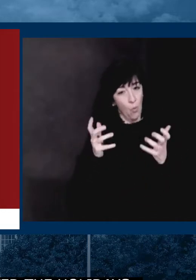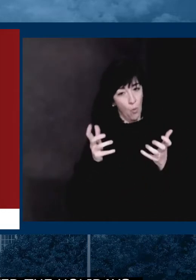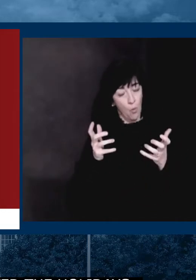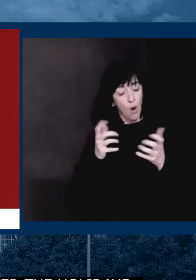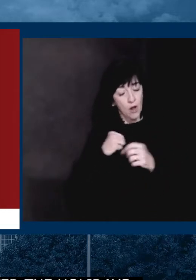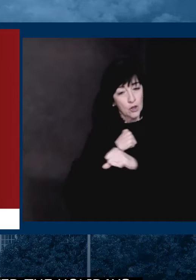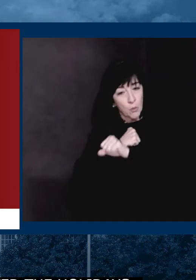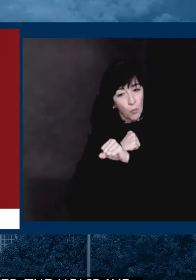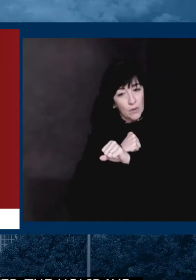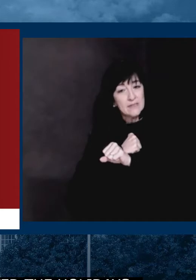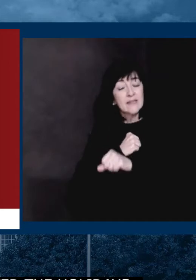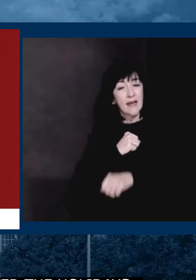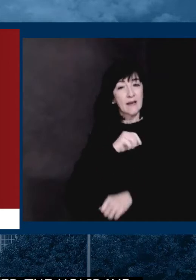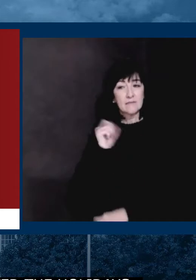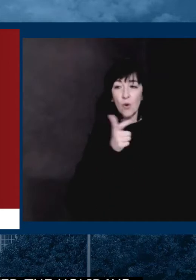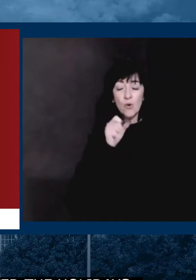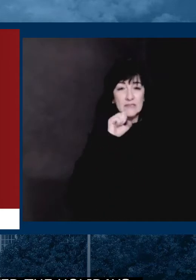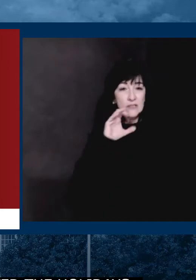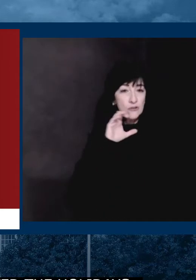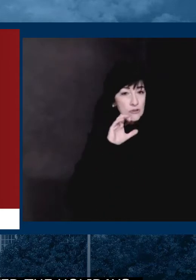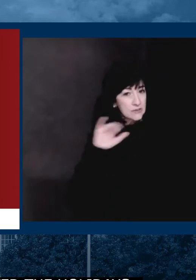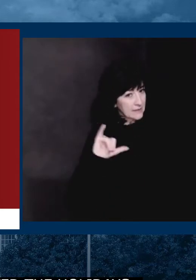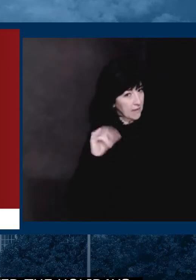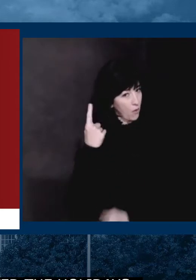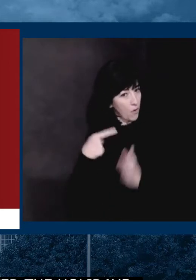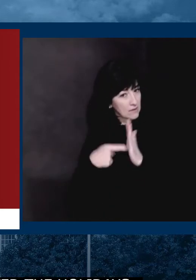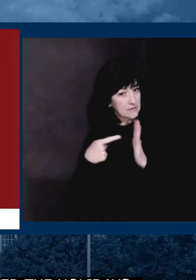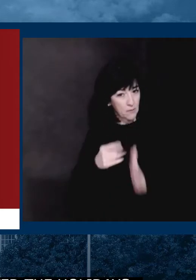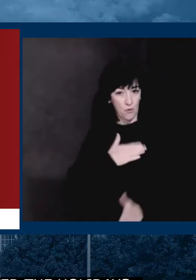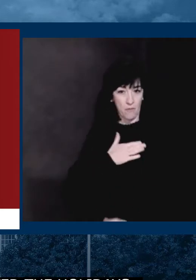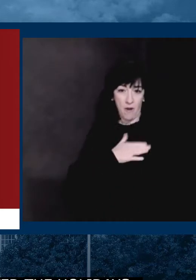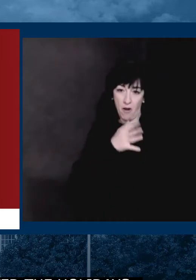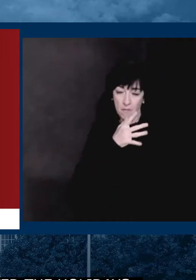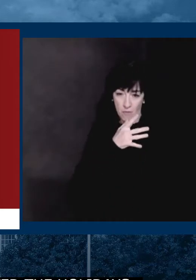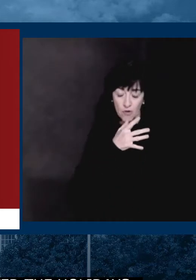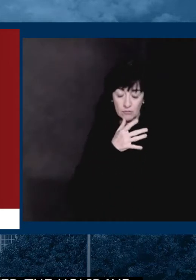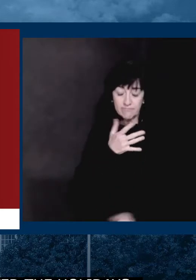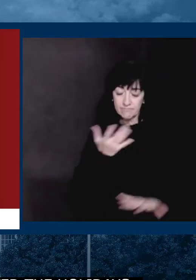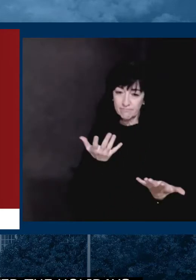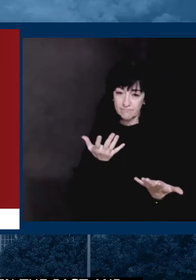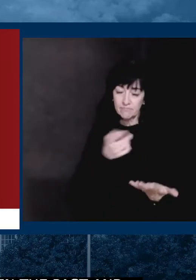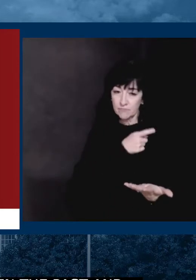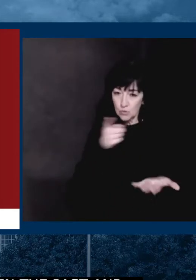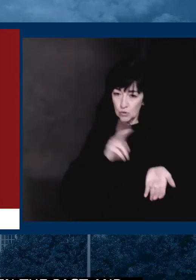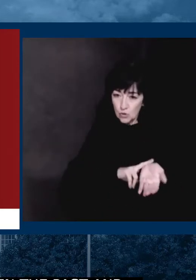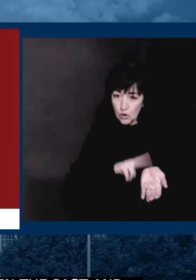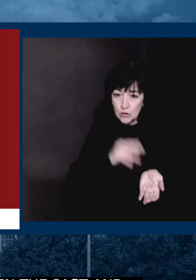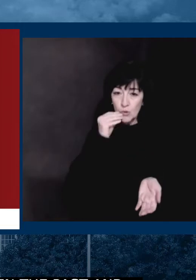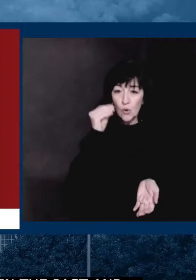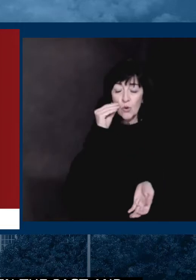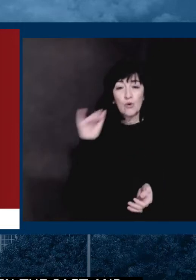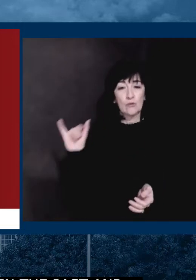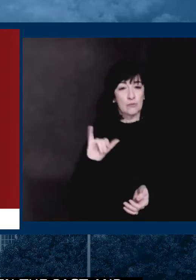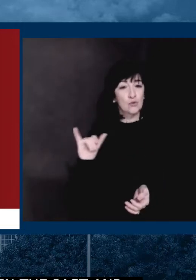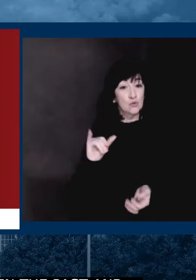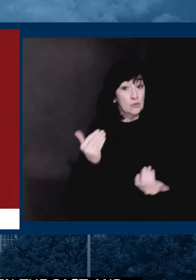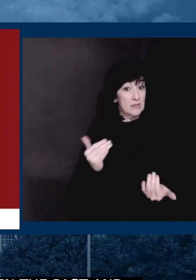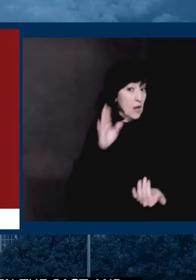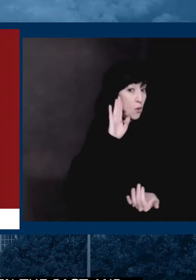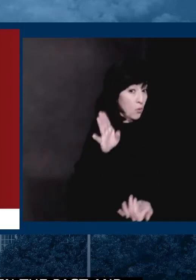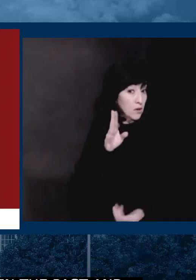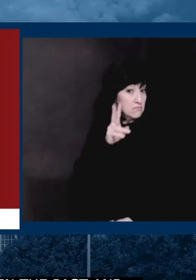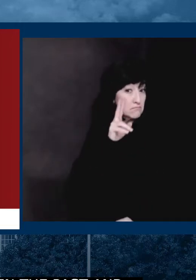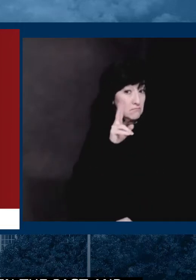those with pre-existing health conditions. Well, we'll see how we did. Right now we're, as I said, and you'll see the numbers in a